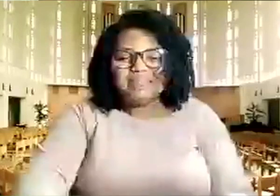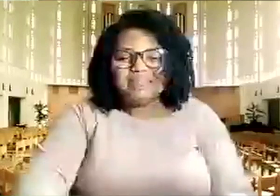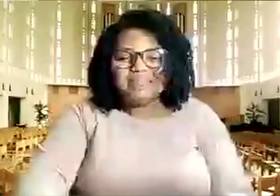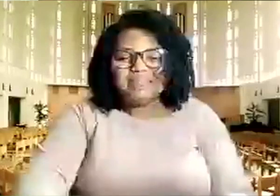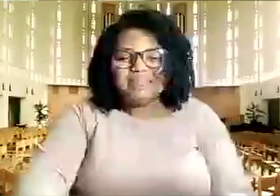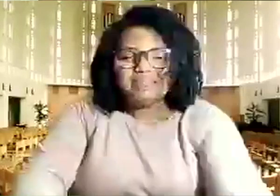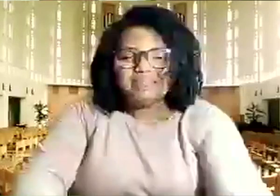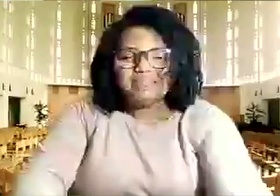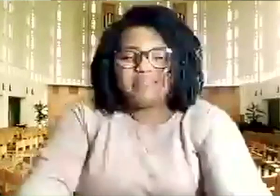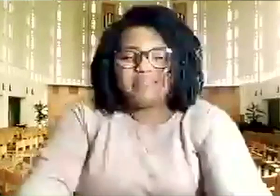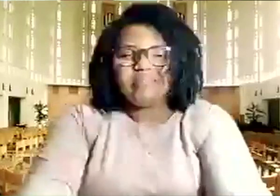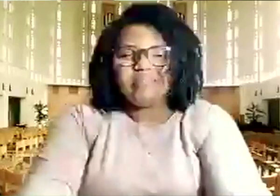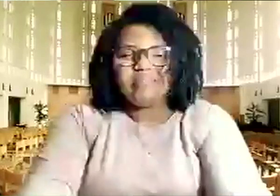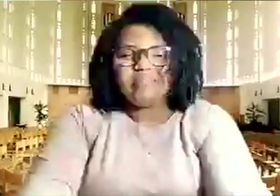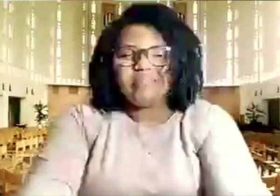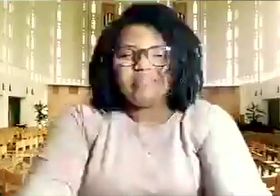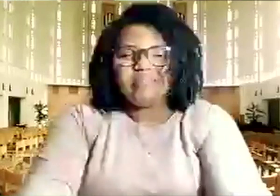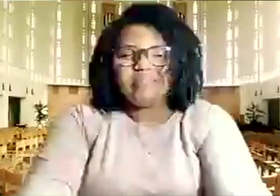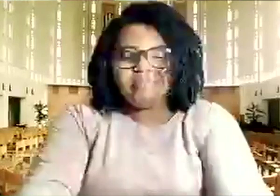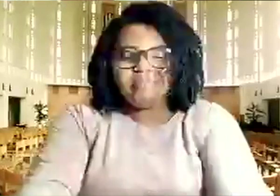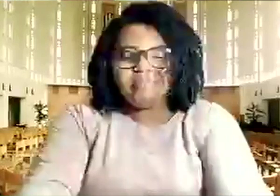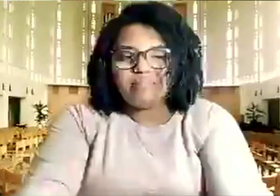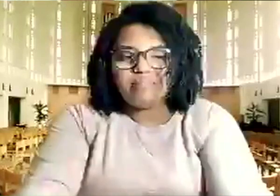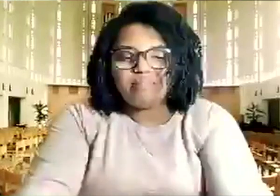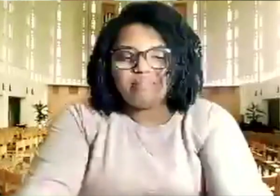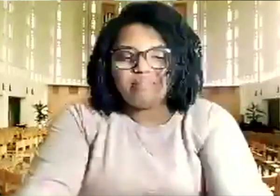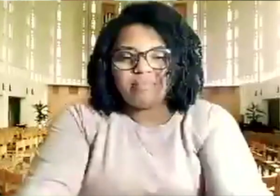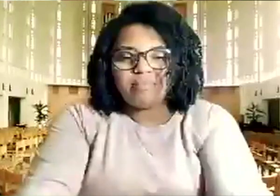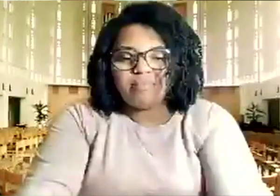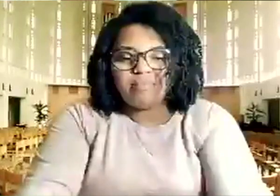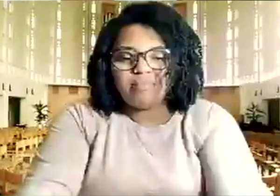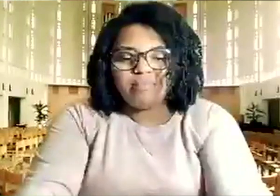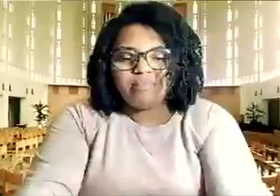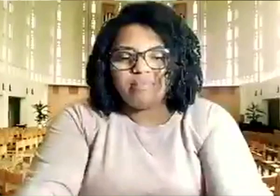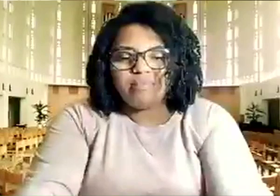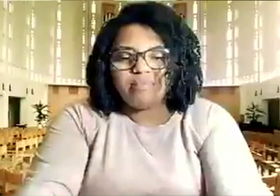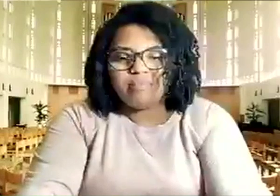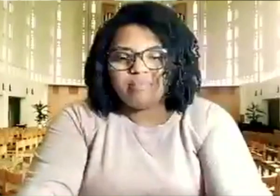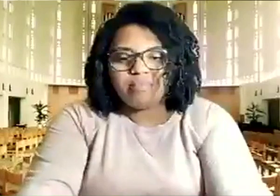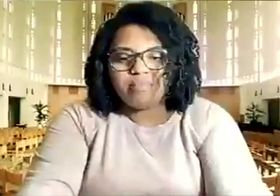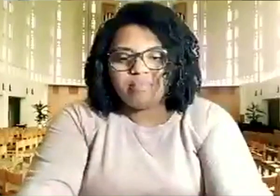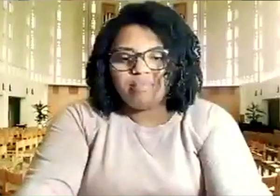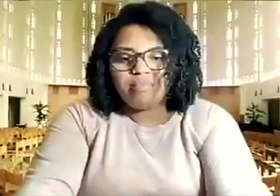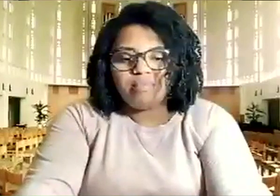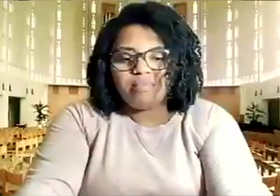We have a small token of our appreciation for you being here with us this morning.